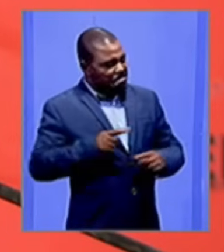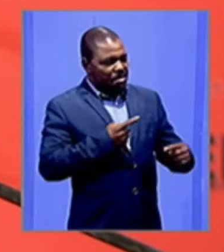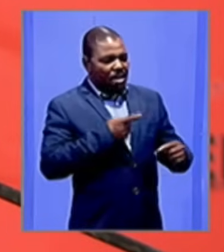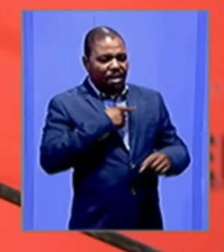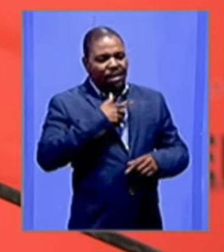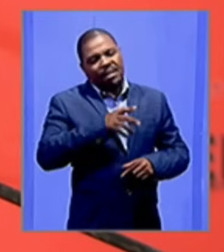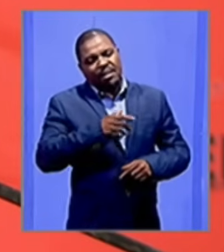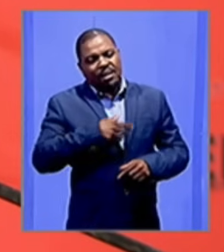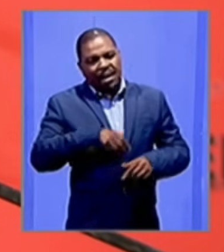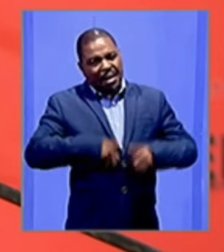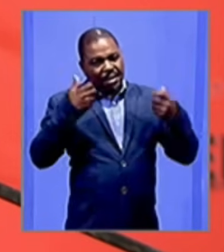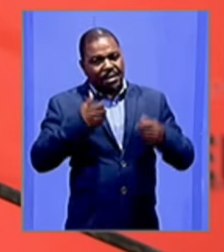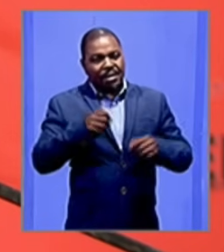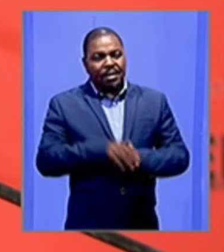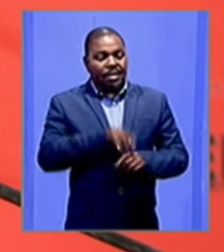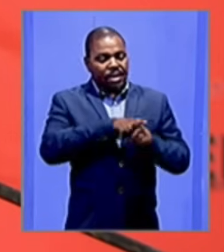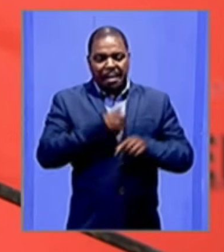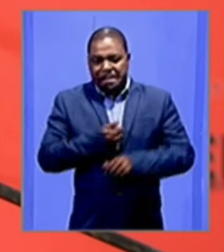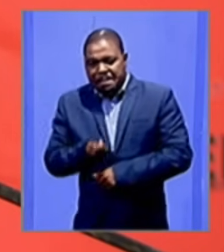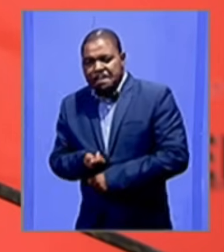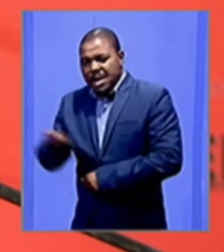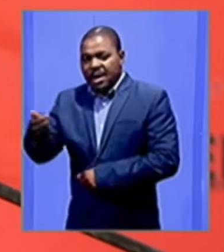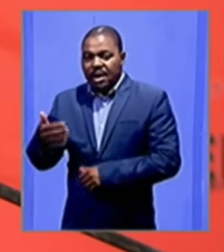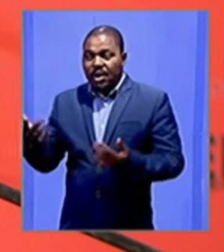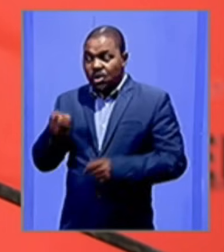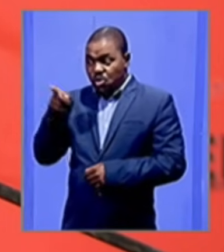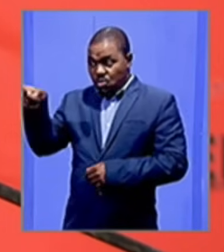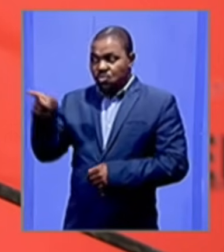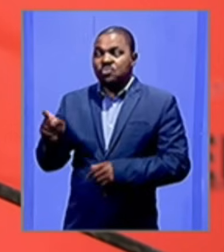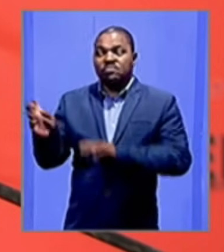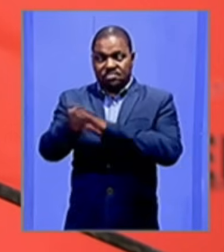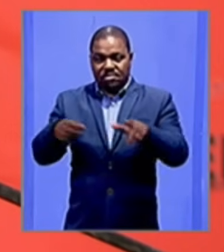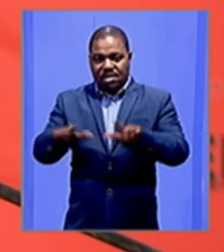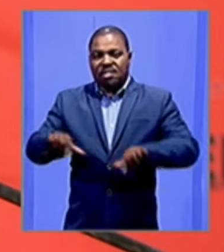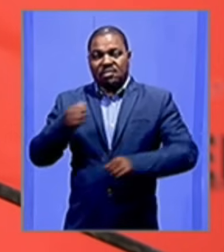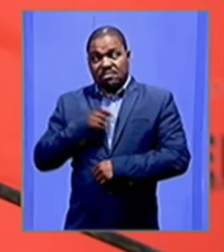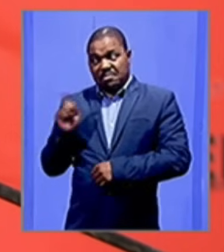word they use to insult these whites, they say, you guys stole our land, you guys.